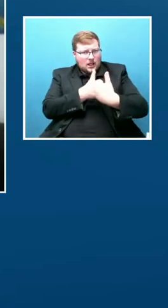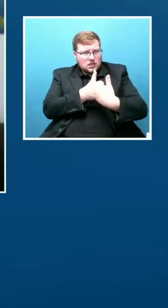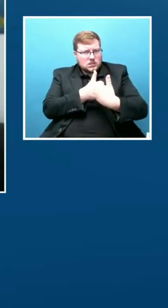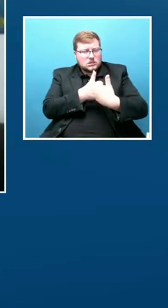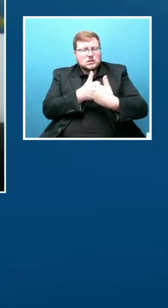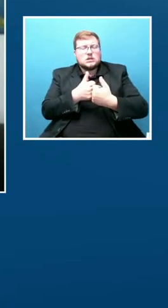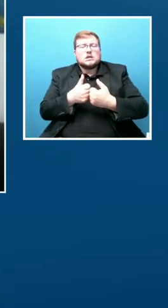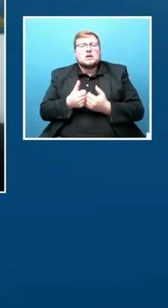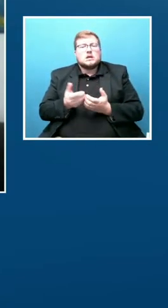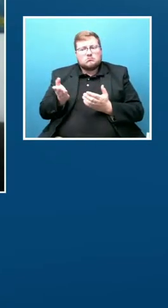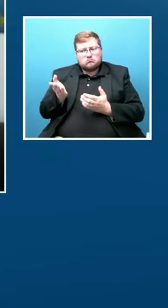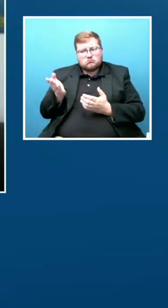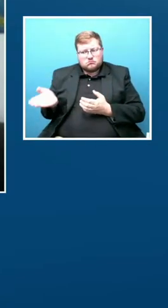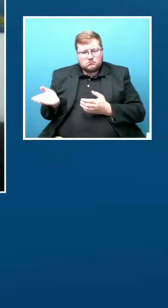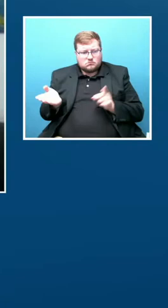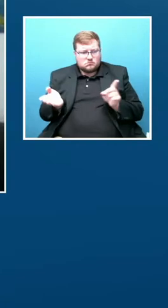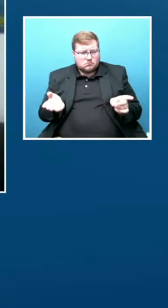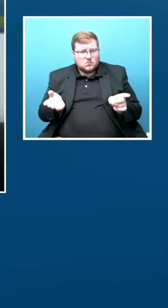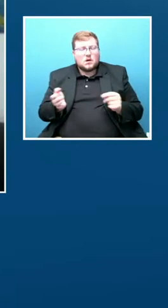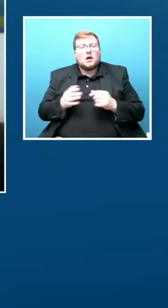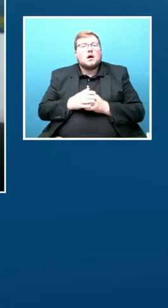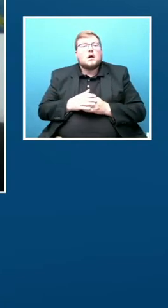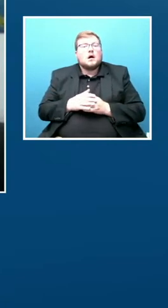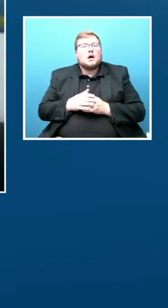that challengers can only bring